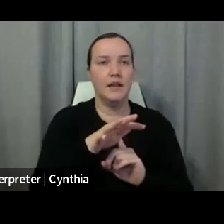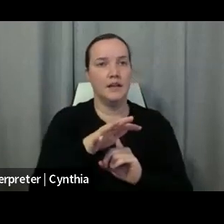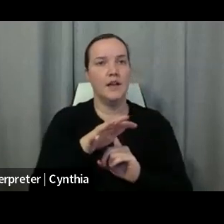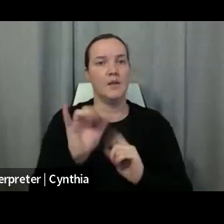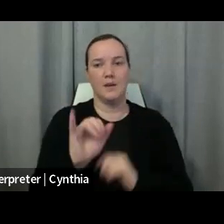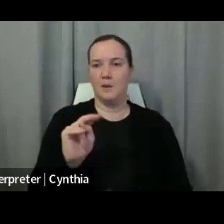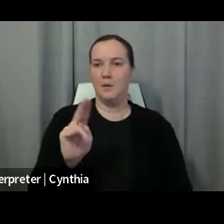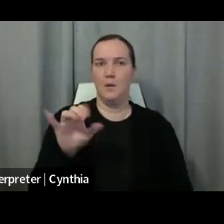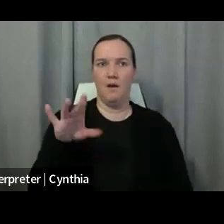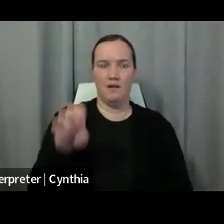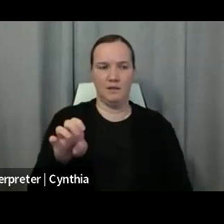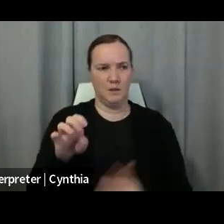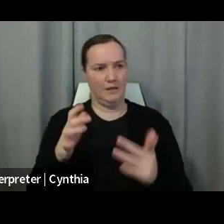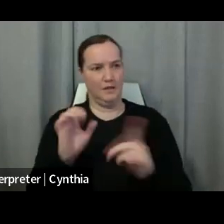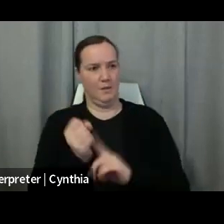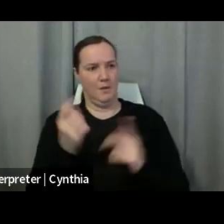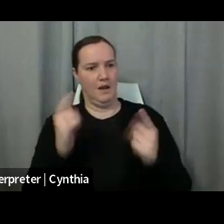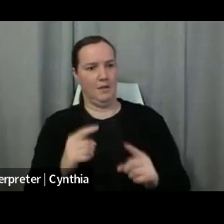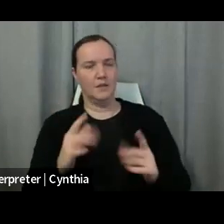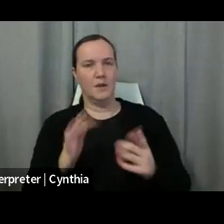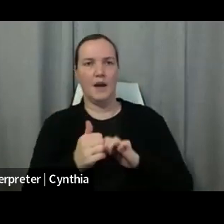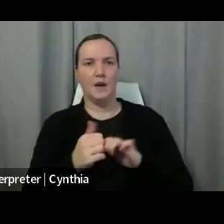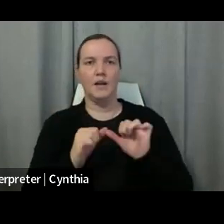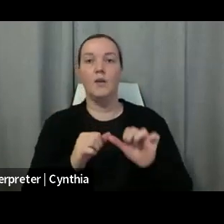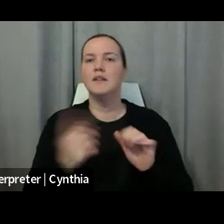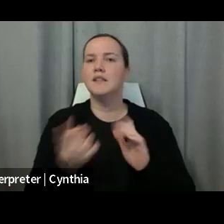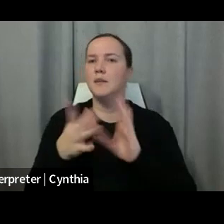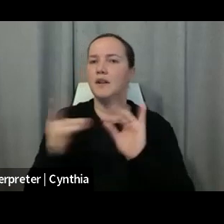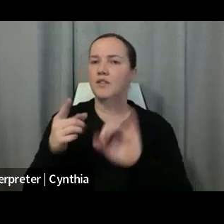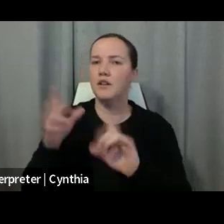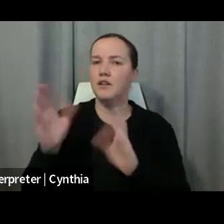the nuance, because some of it, as someone put in the chat, it's also when there's also,